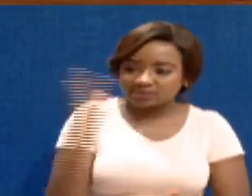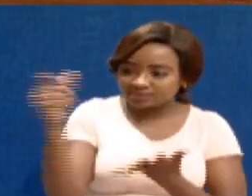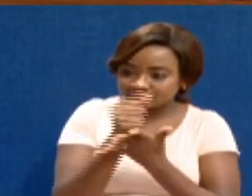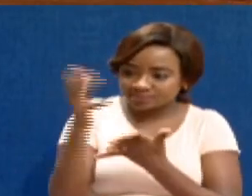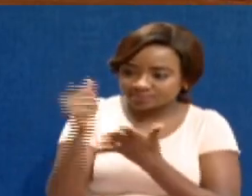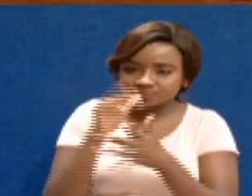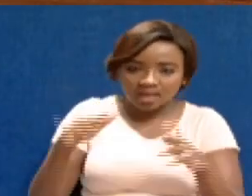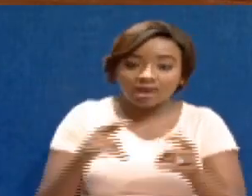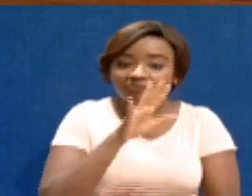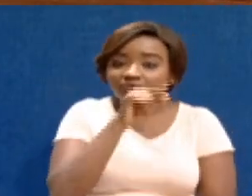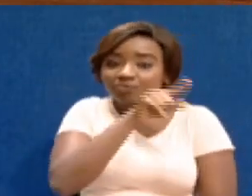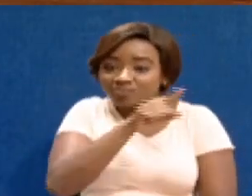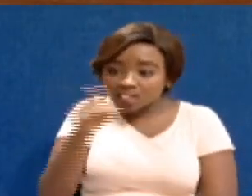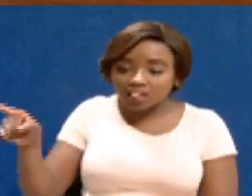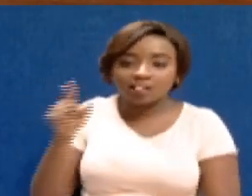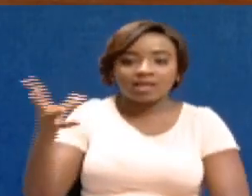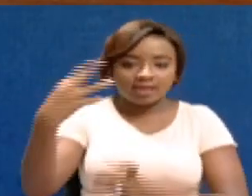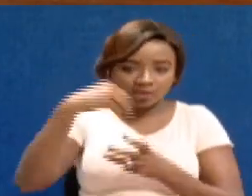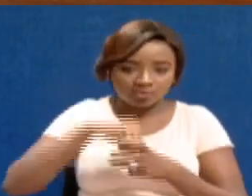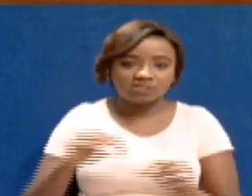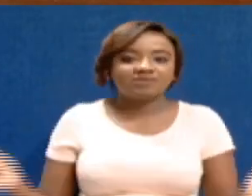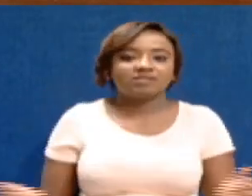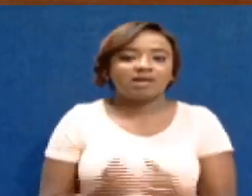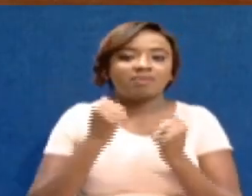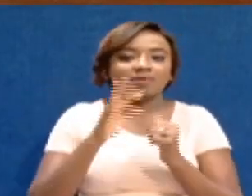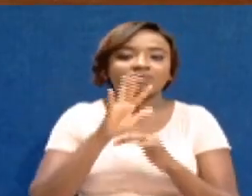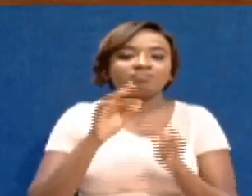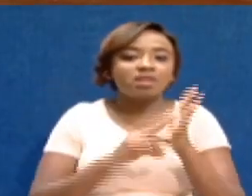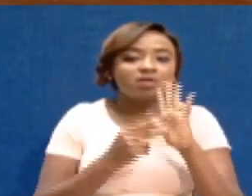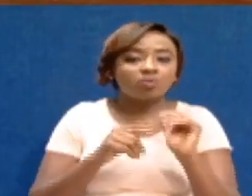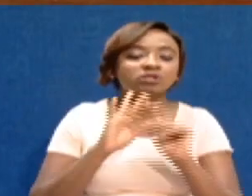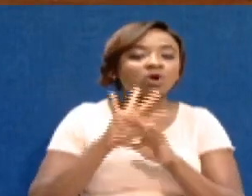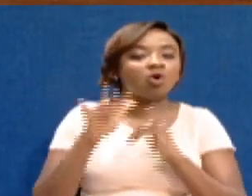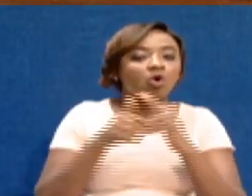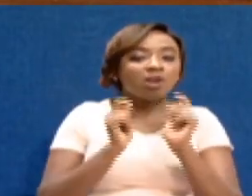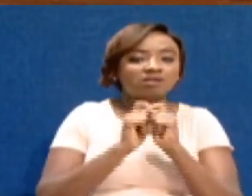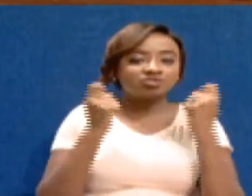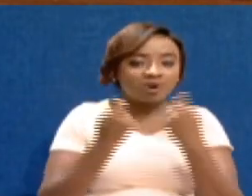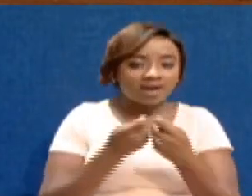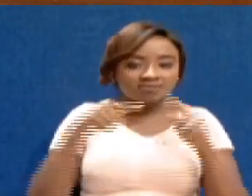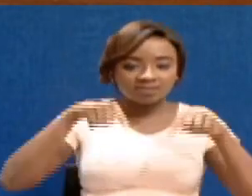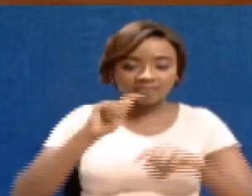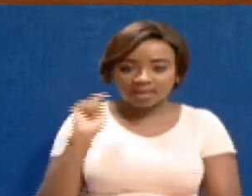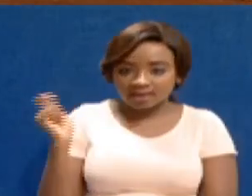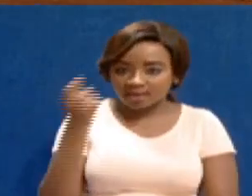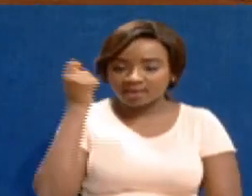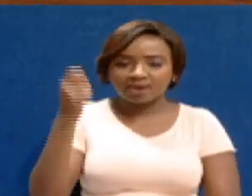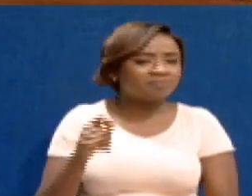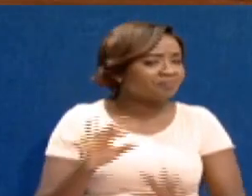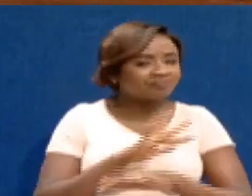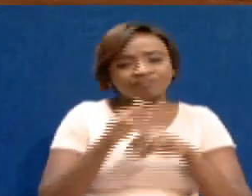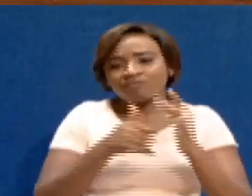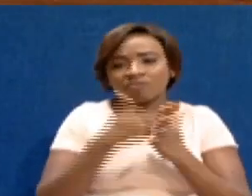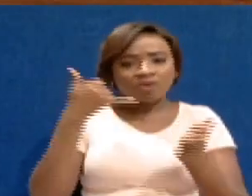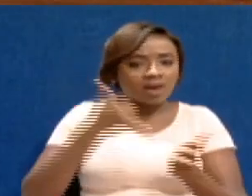if you say that that the 5 top posts are going to cure inclusivity, that is a